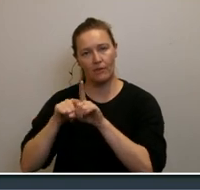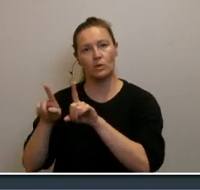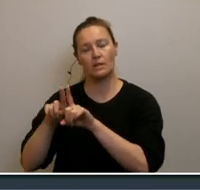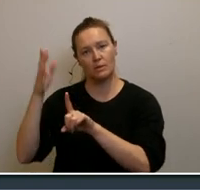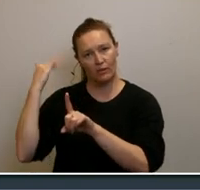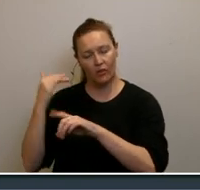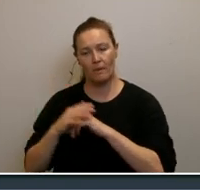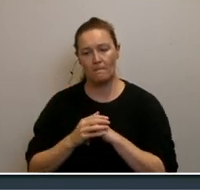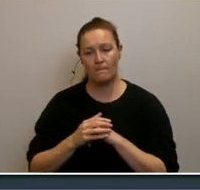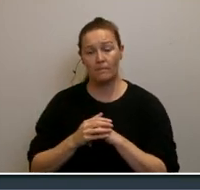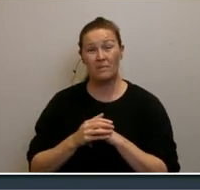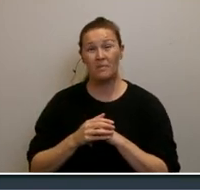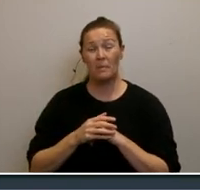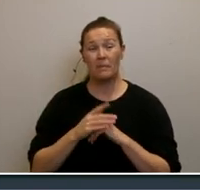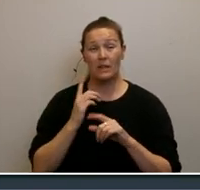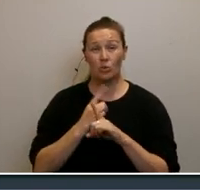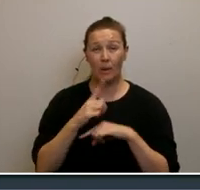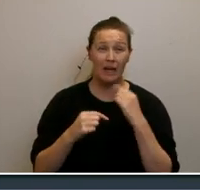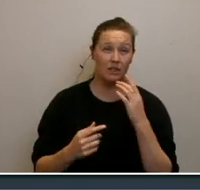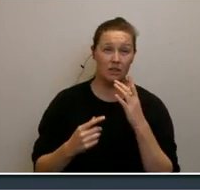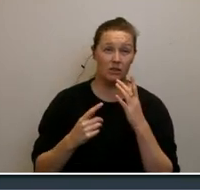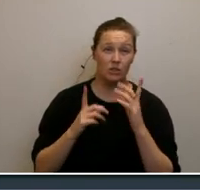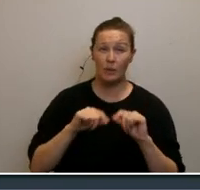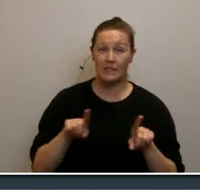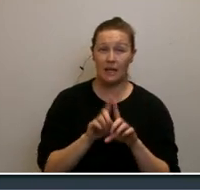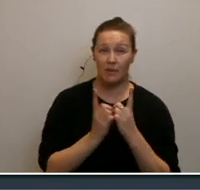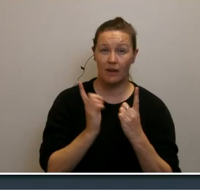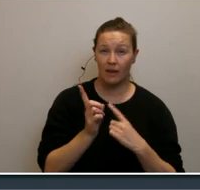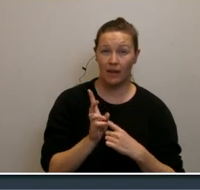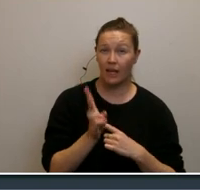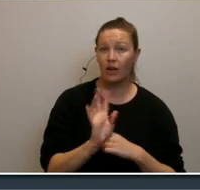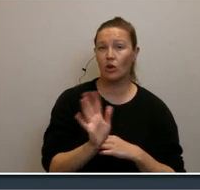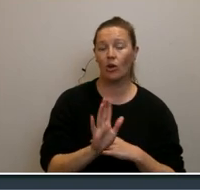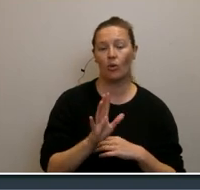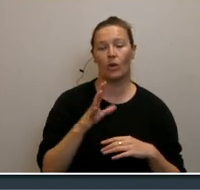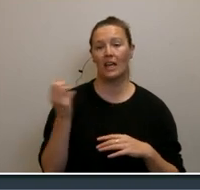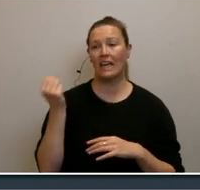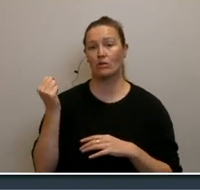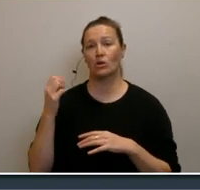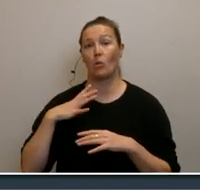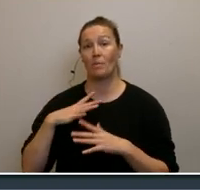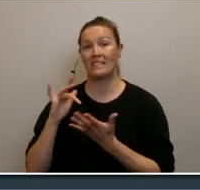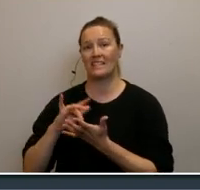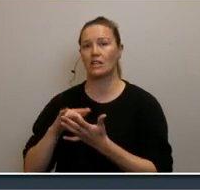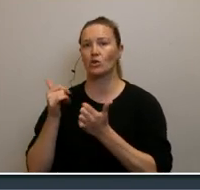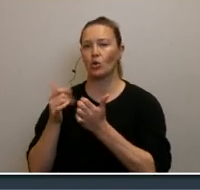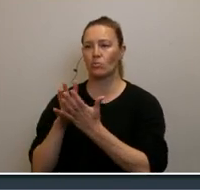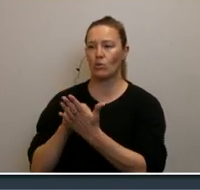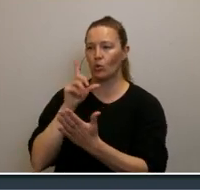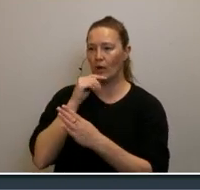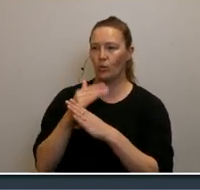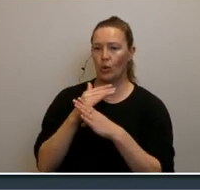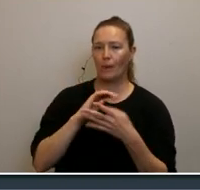not talking about reinventing the wheel here. The Heritonga Women's Centre is an excellent model to work with in